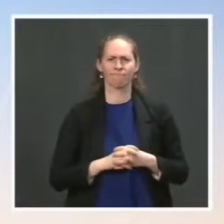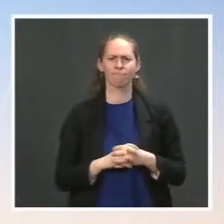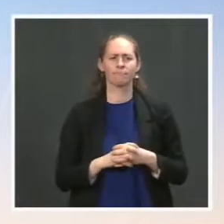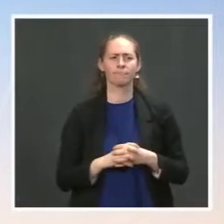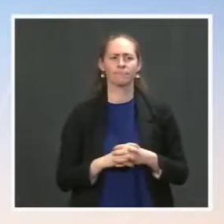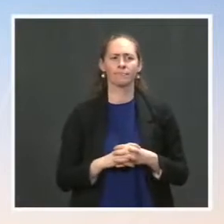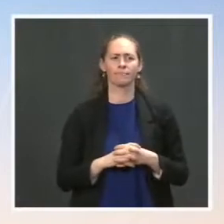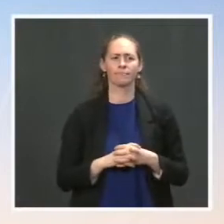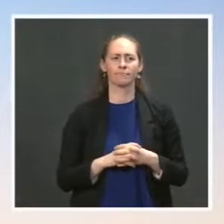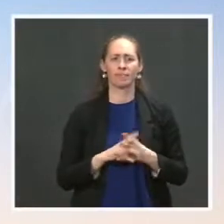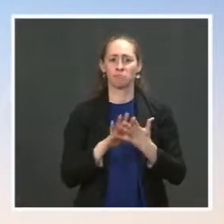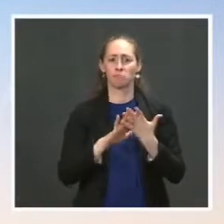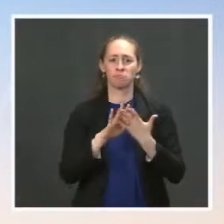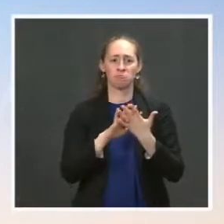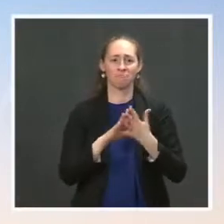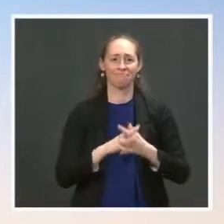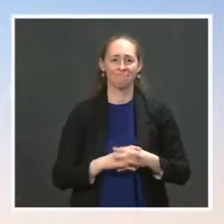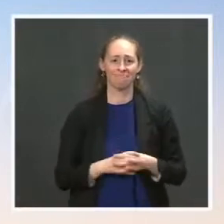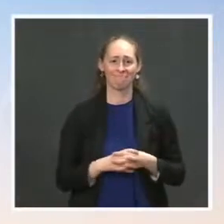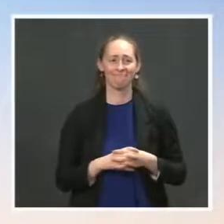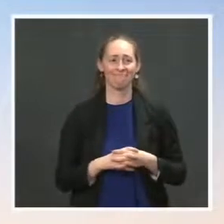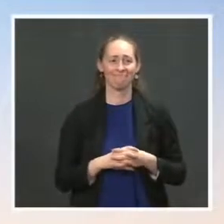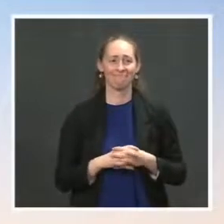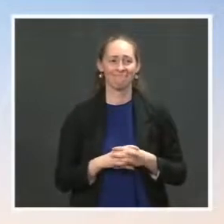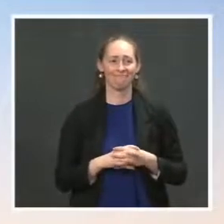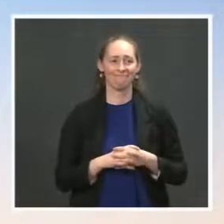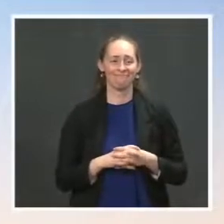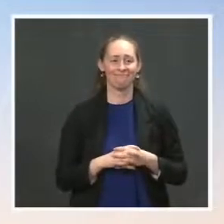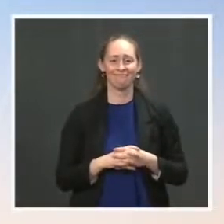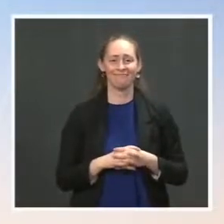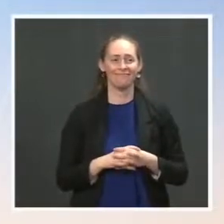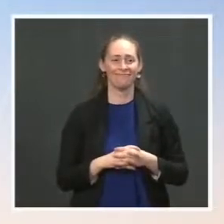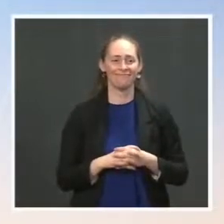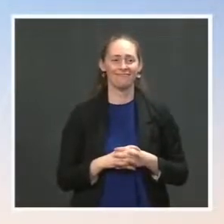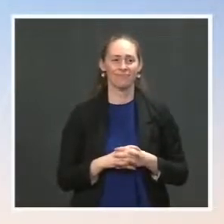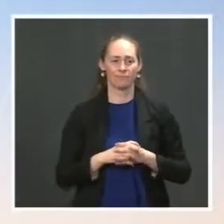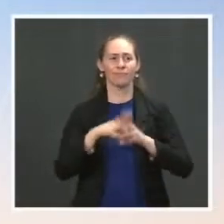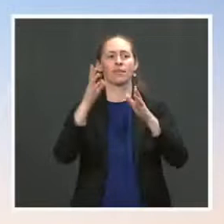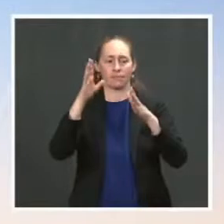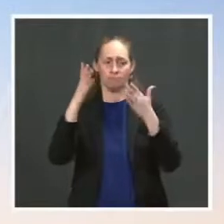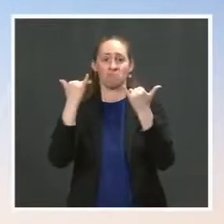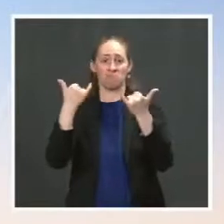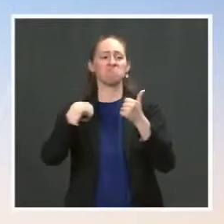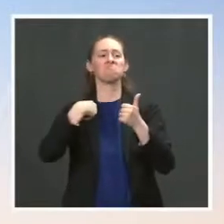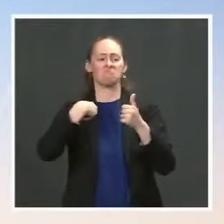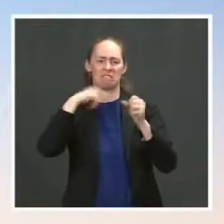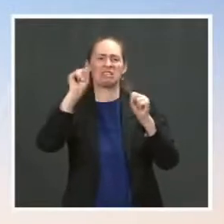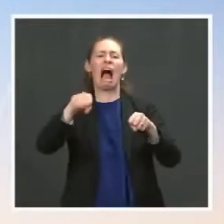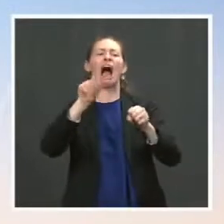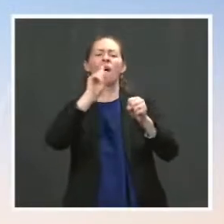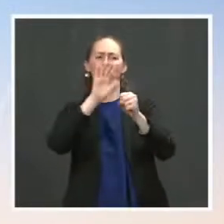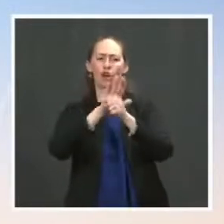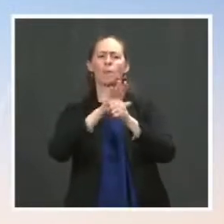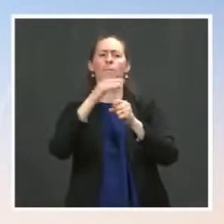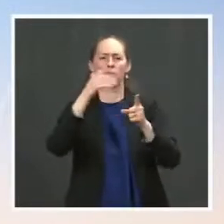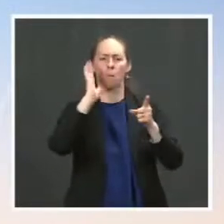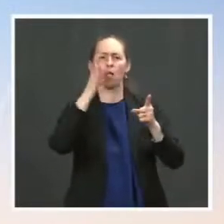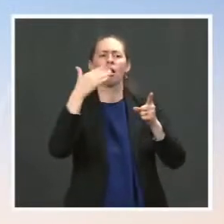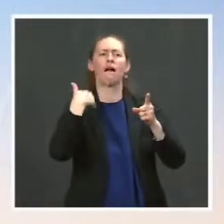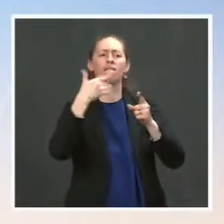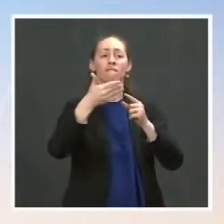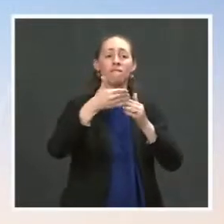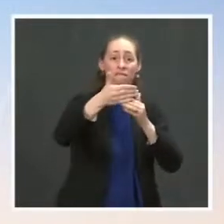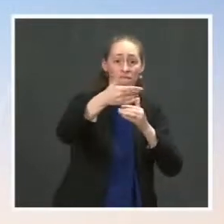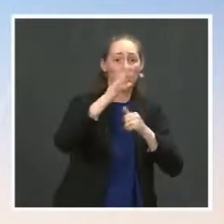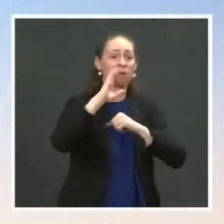you're considering some actions against Russians? I can confirm there will be consequences, some seen, some unseen, and we hope to have more